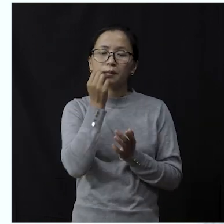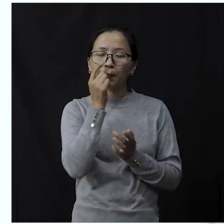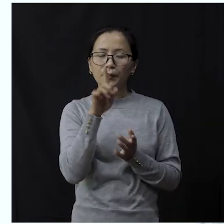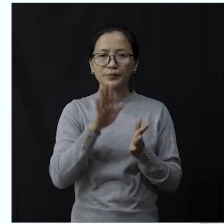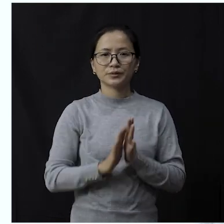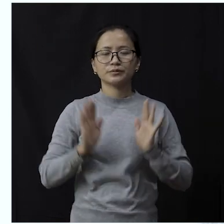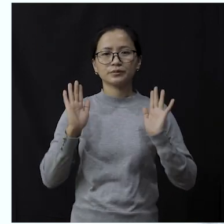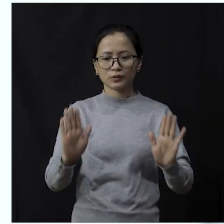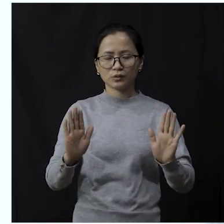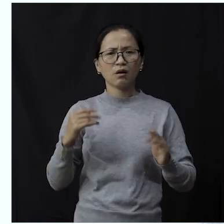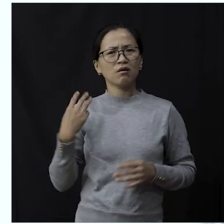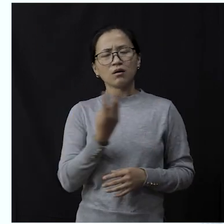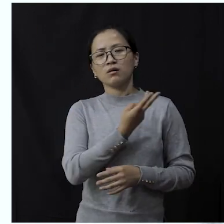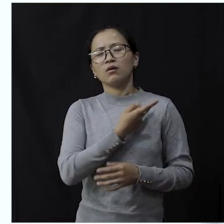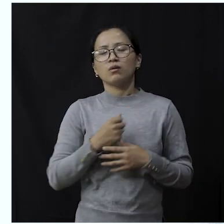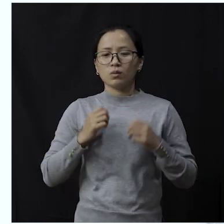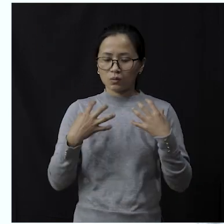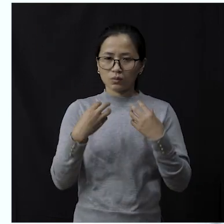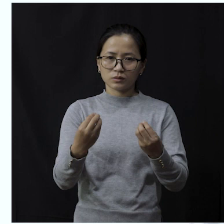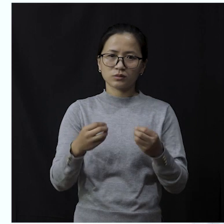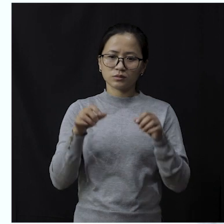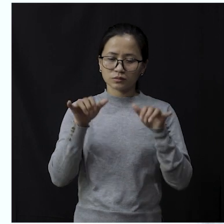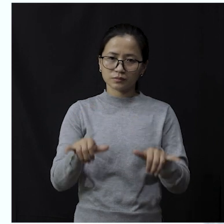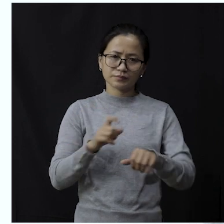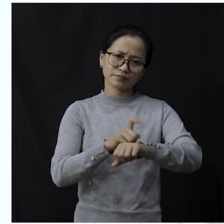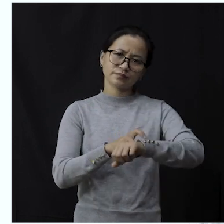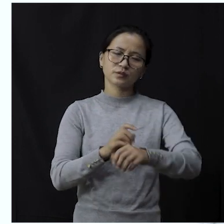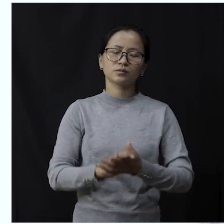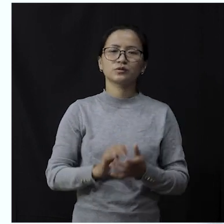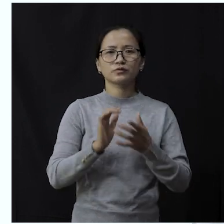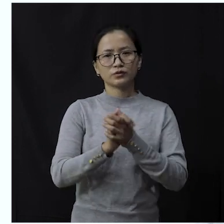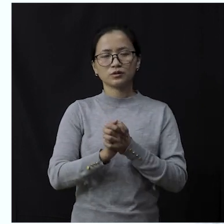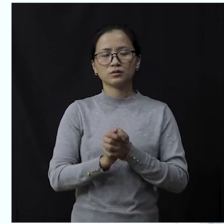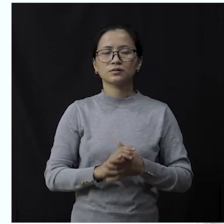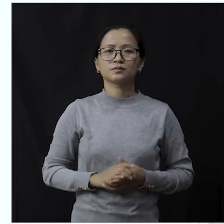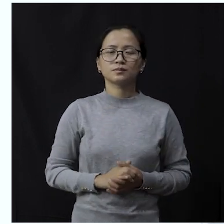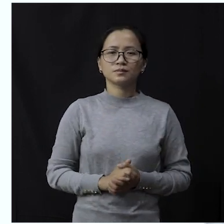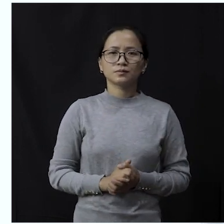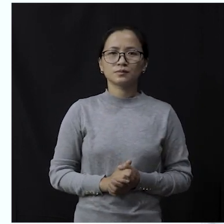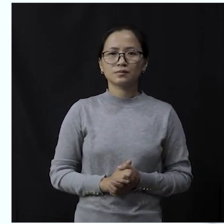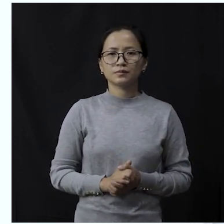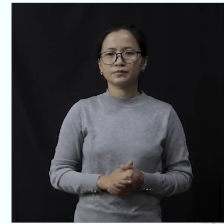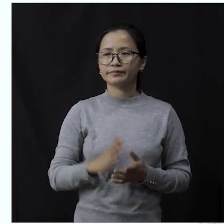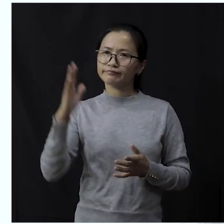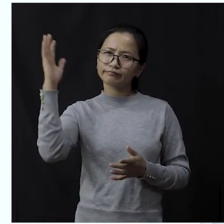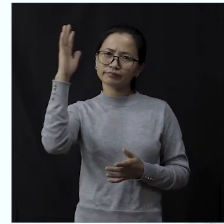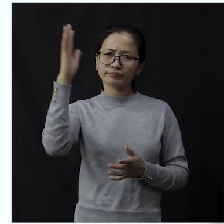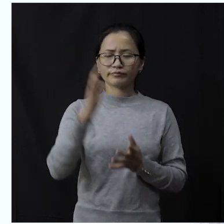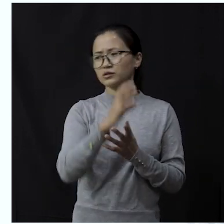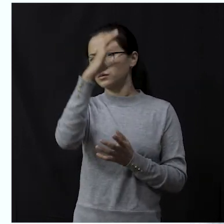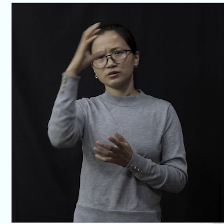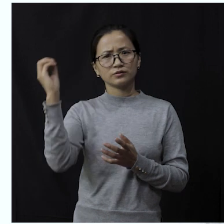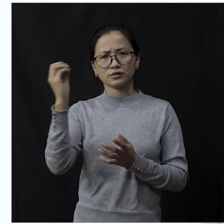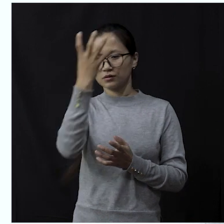We all want to stay with our parents. Even though you enjoy spending your time with your friends, in the evening, at night you